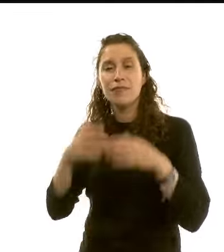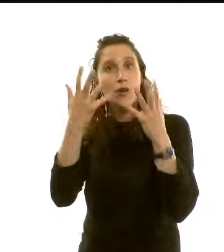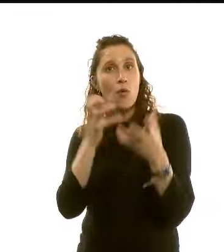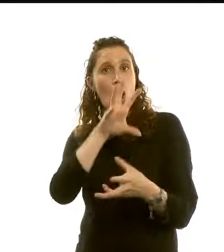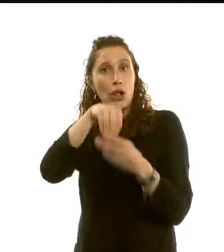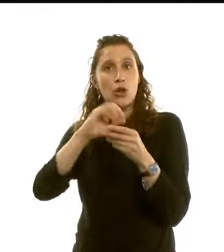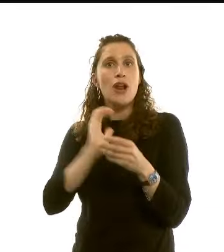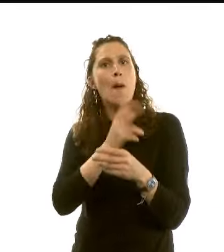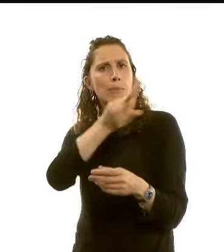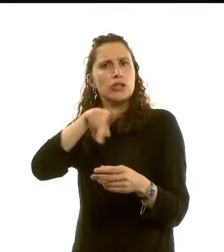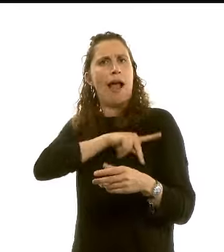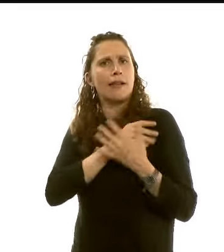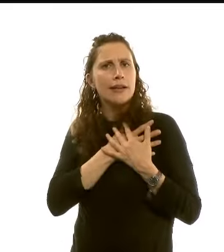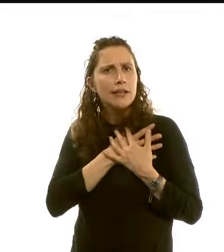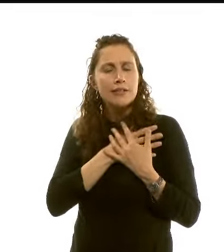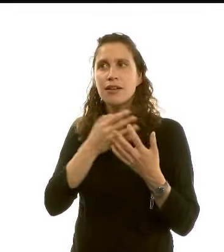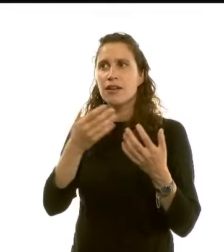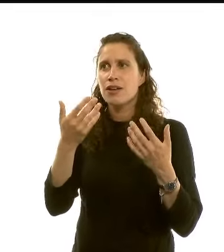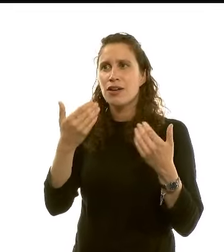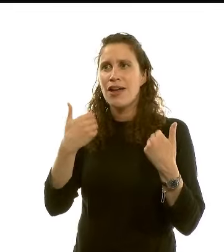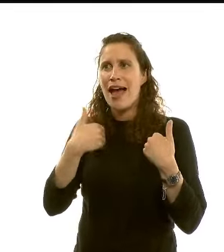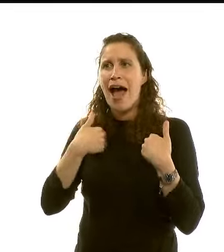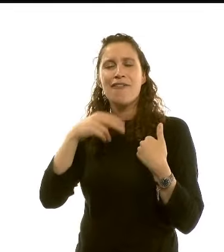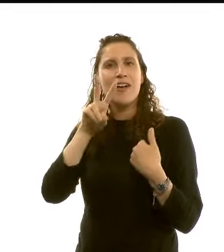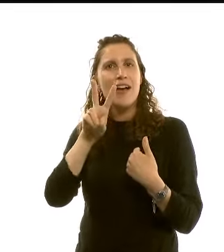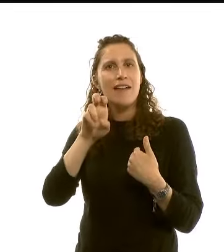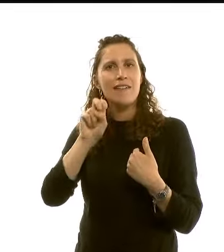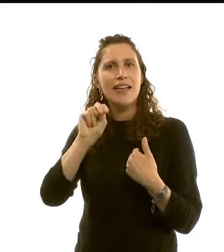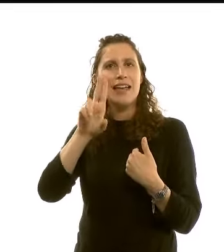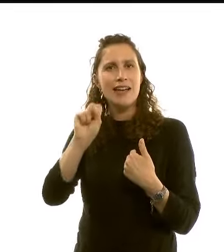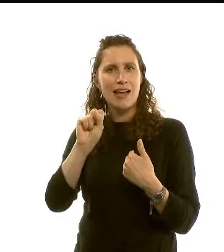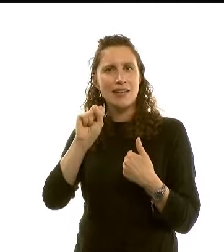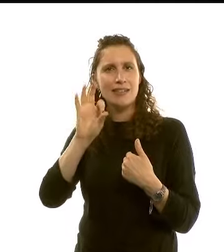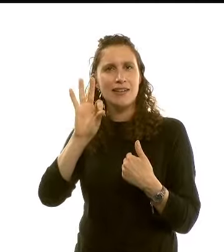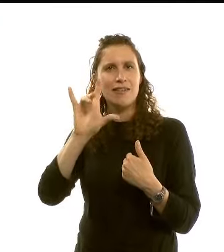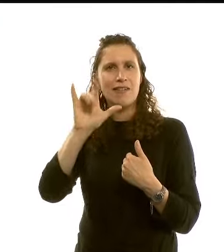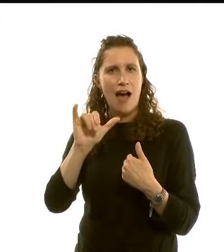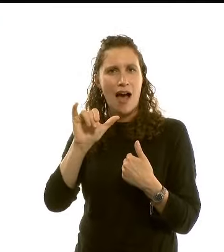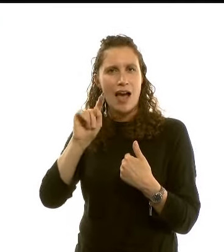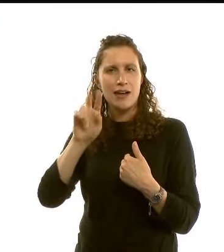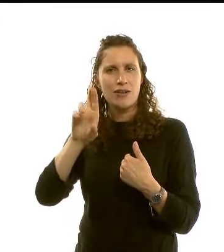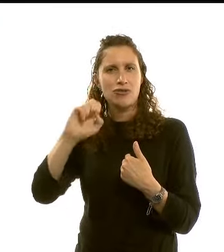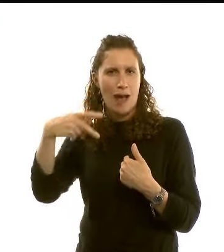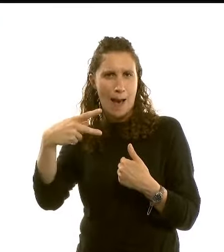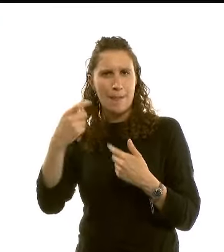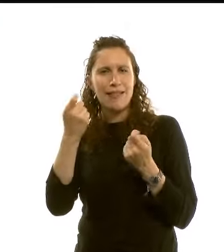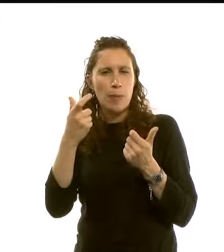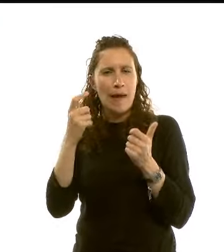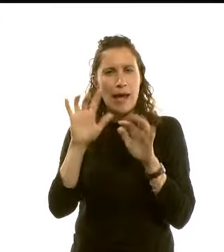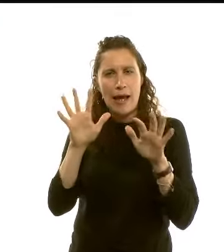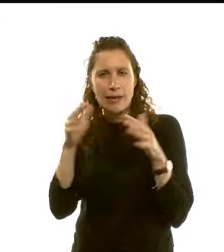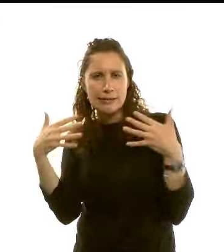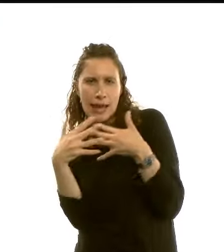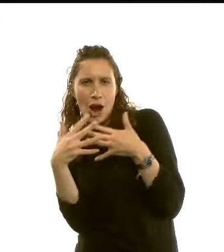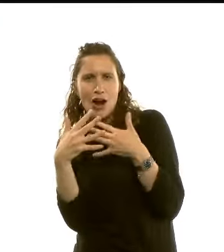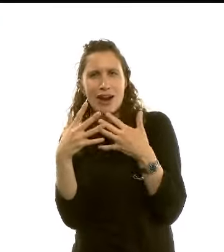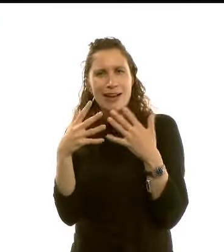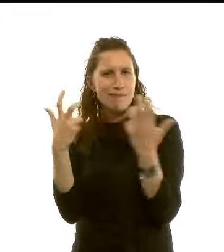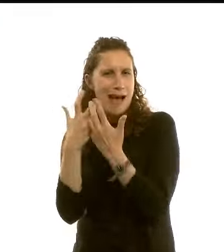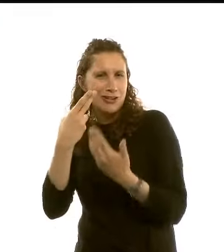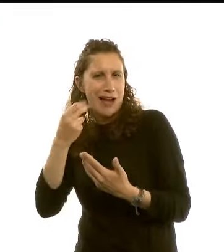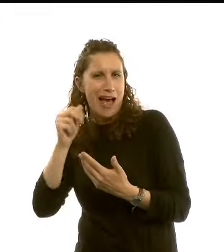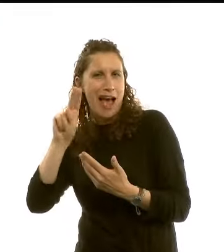our personalities. So we have the Venus flytrap, which is a little more spooky, like Hannah style. You love the spooky, don't you? Yeah. And